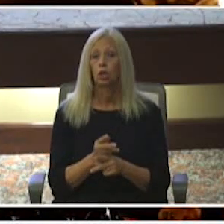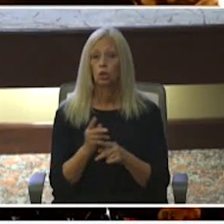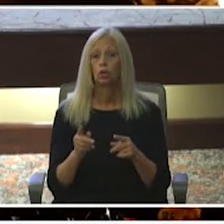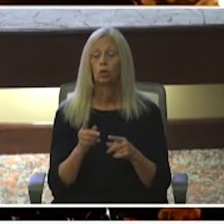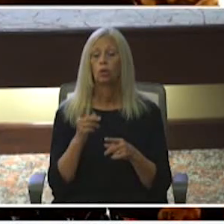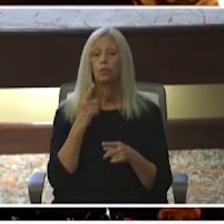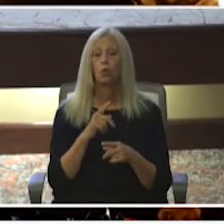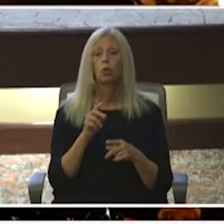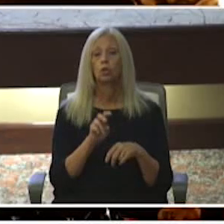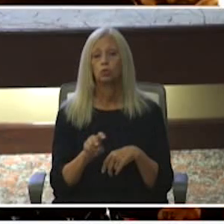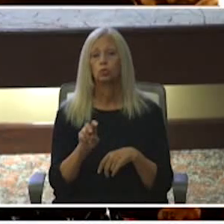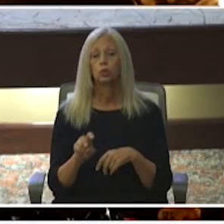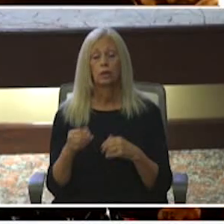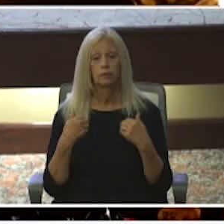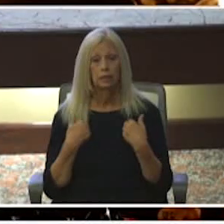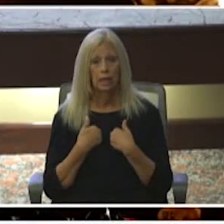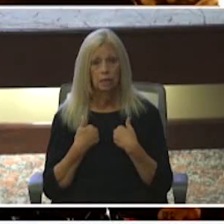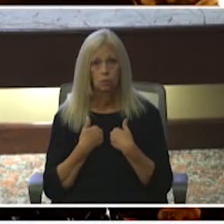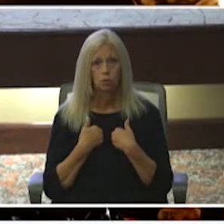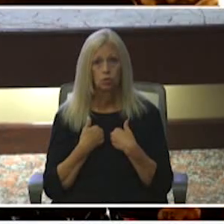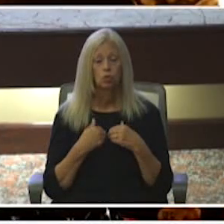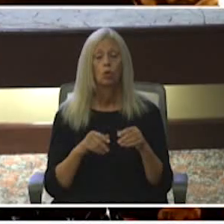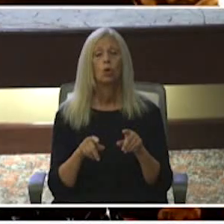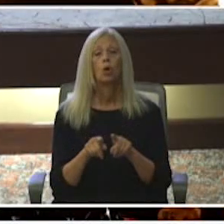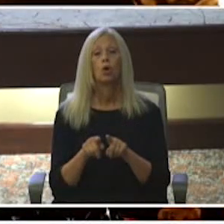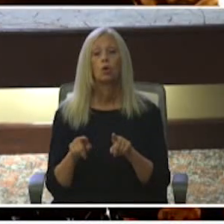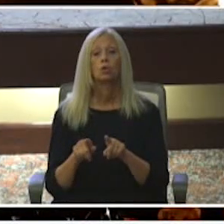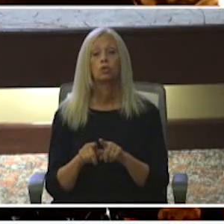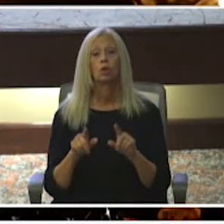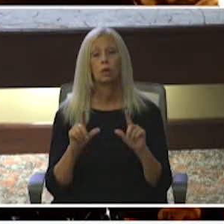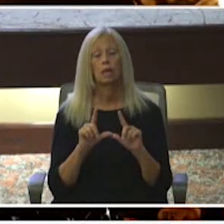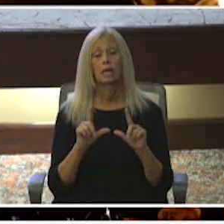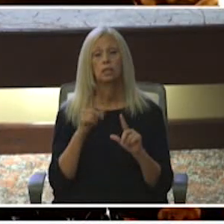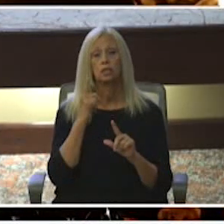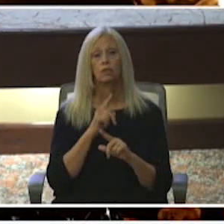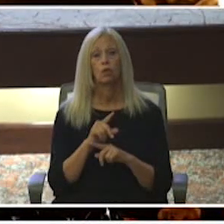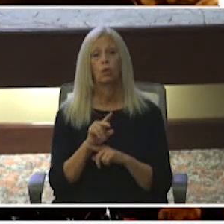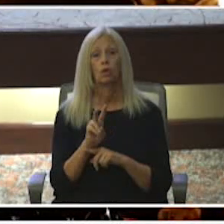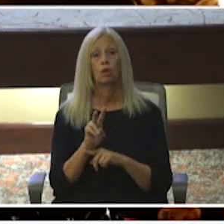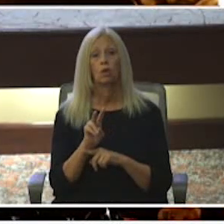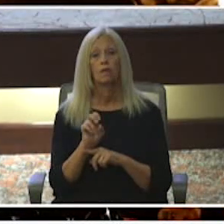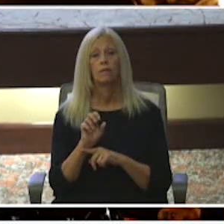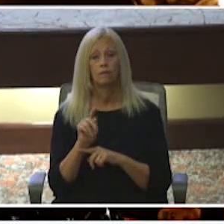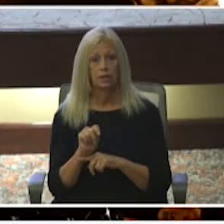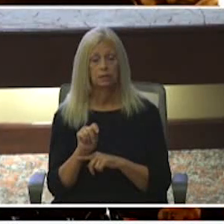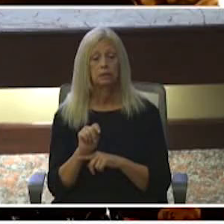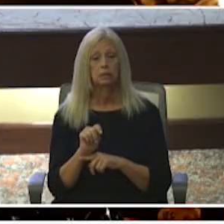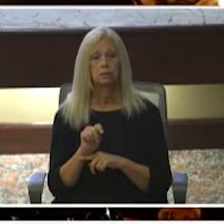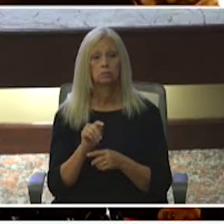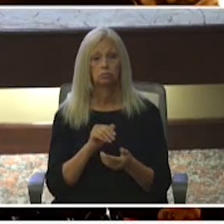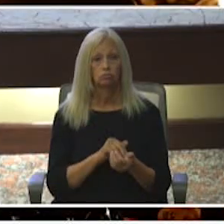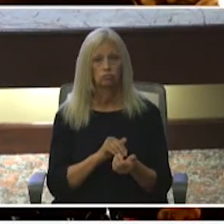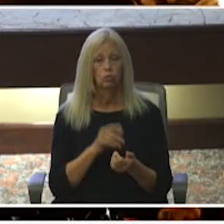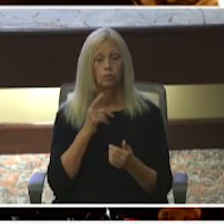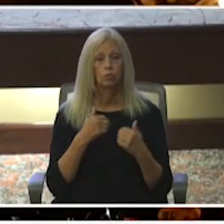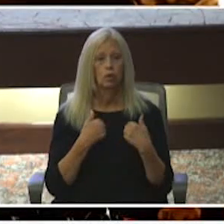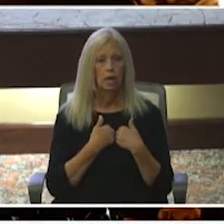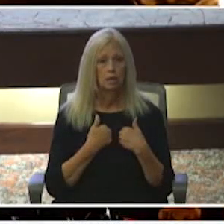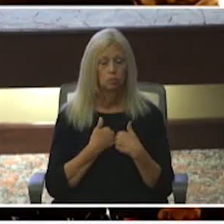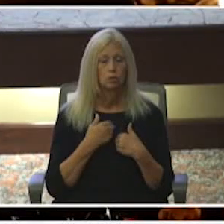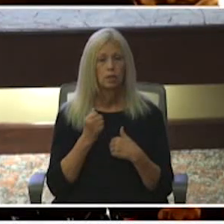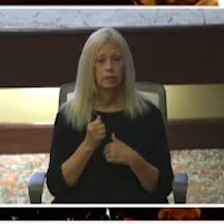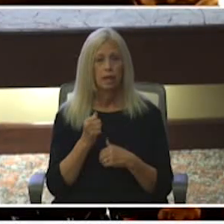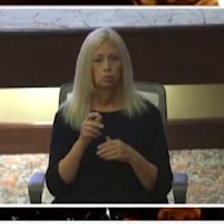animal acts. And then also requiring a licensed veterinarian to be in attendance for all displays. So that was also common for a couple of